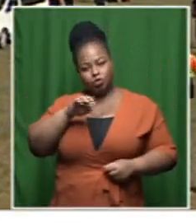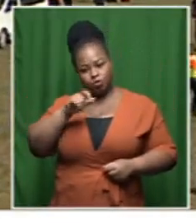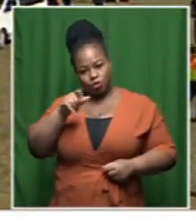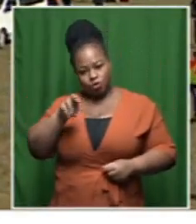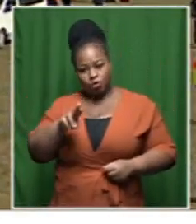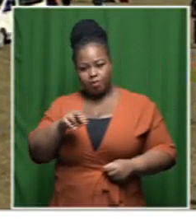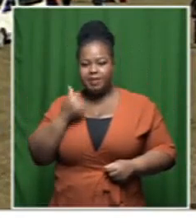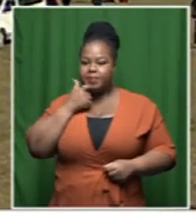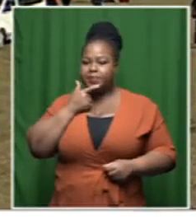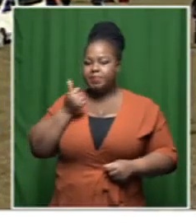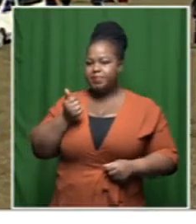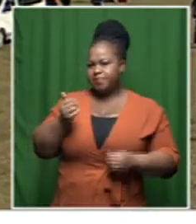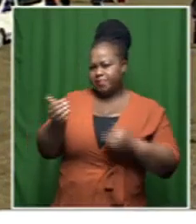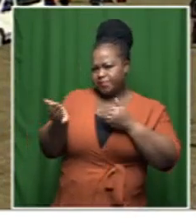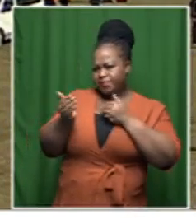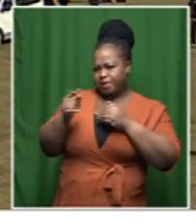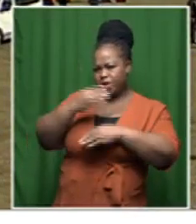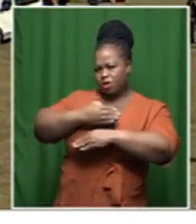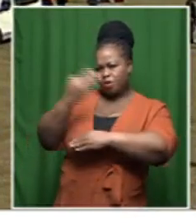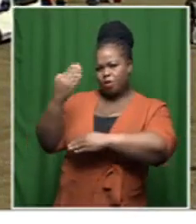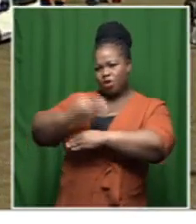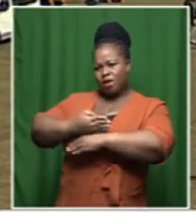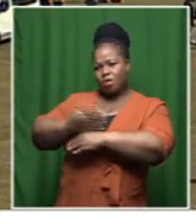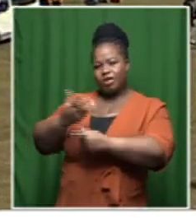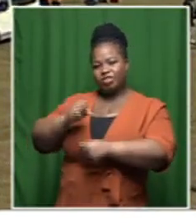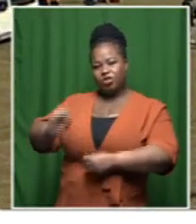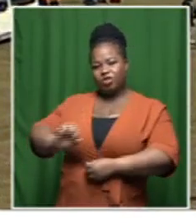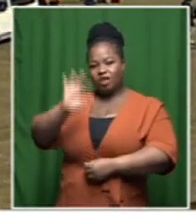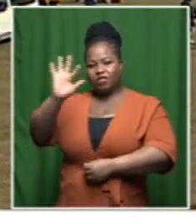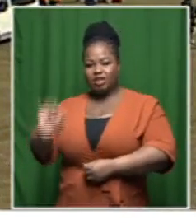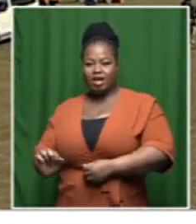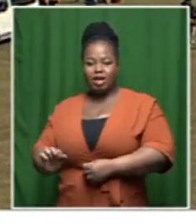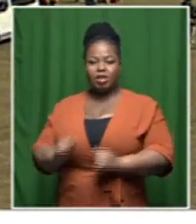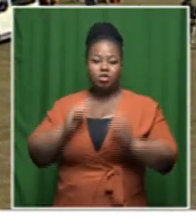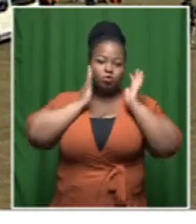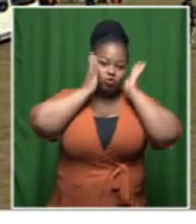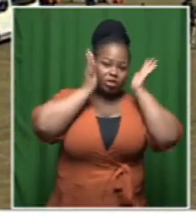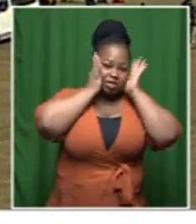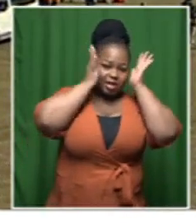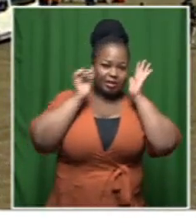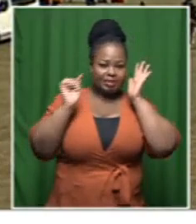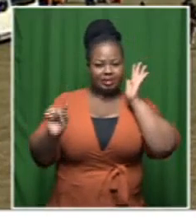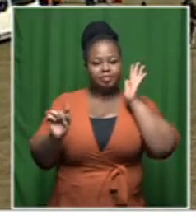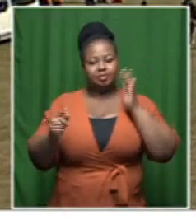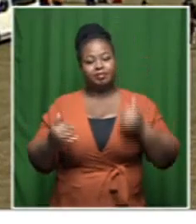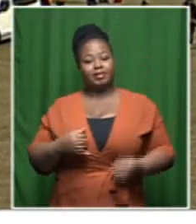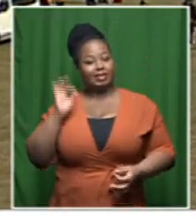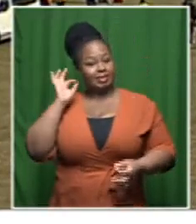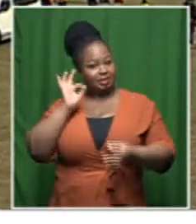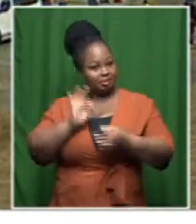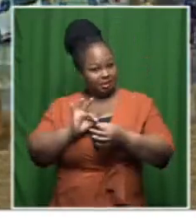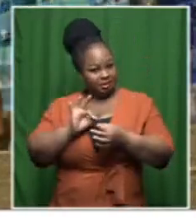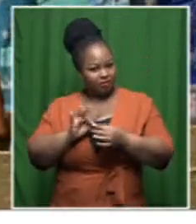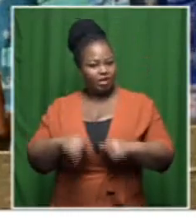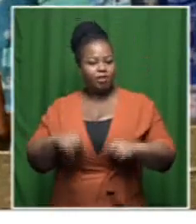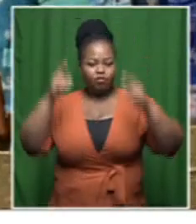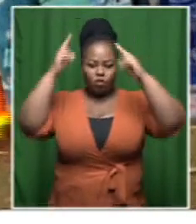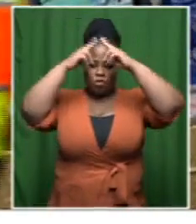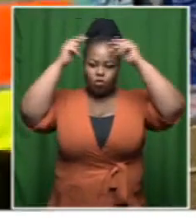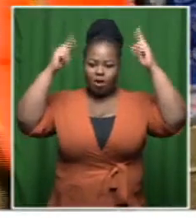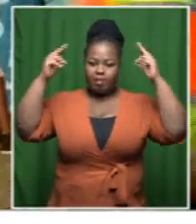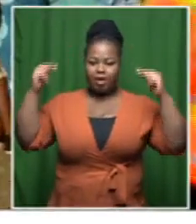which is situated just on the border of South Africa and Swaziland. This particular palace is